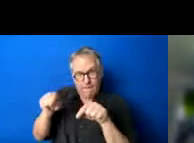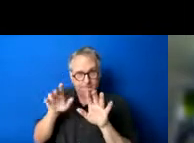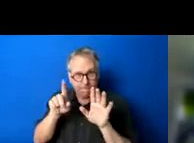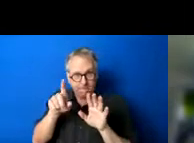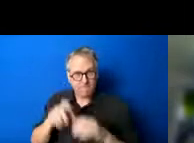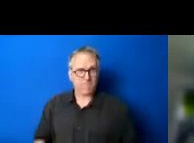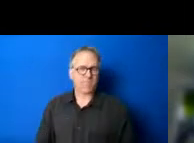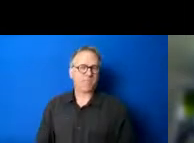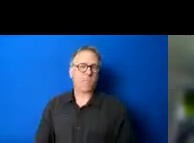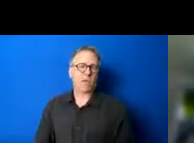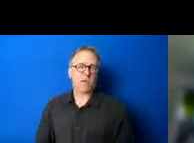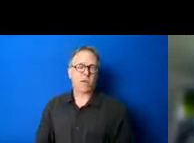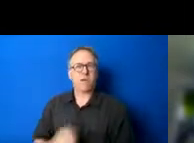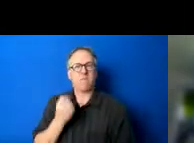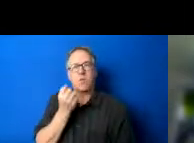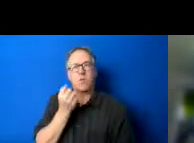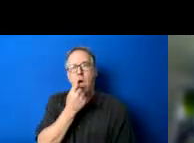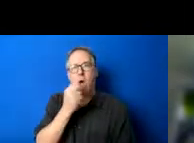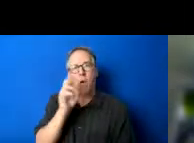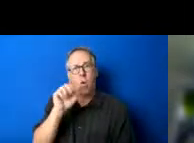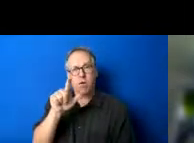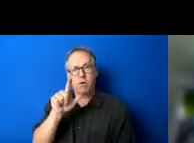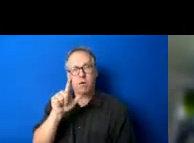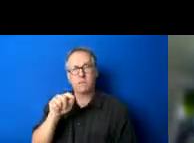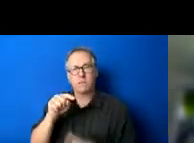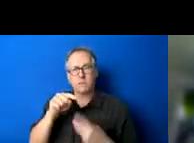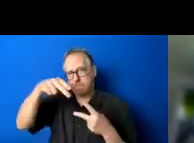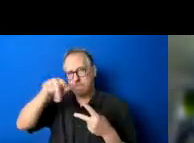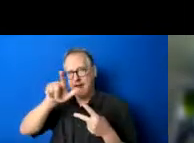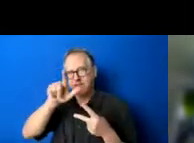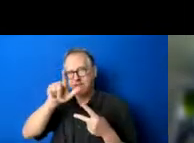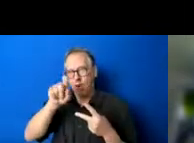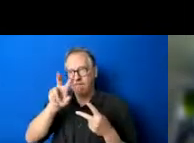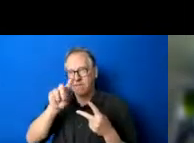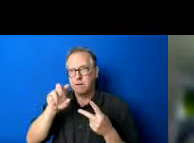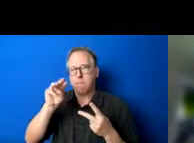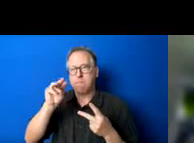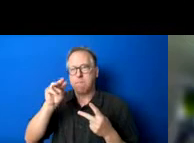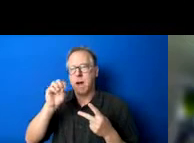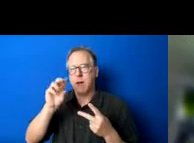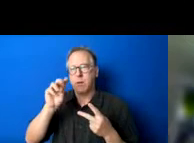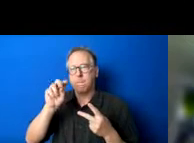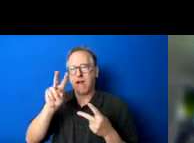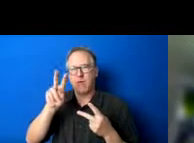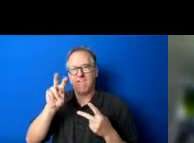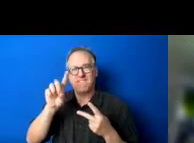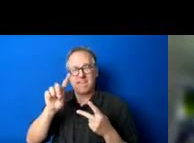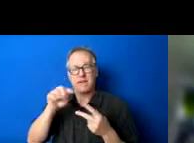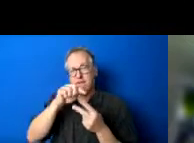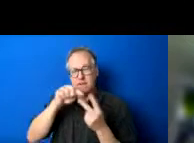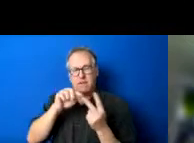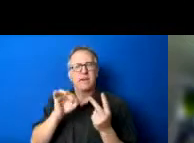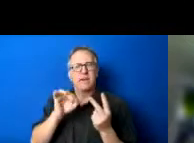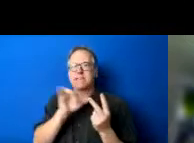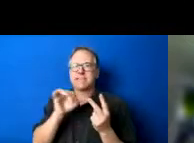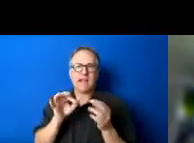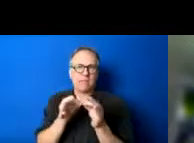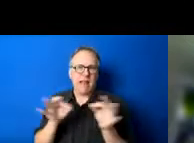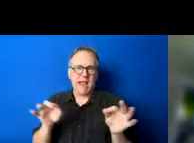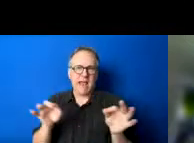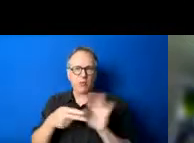So for the oral antivirals, that would be Paxlovid and molnupiravir, and they have the same language as